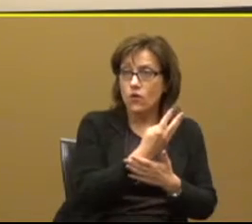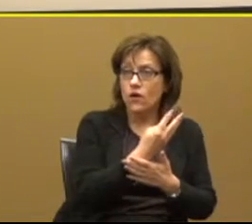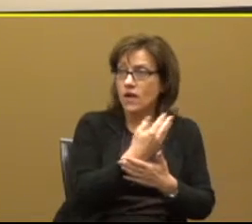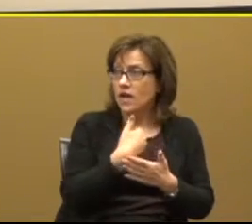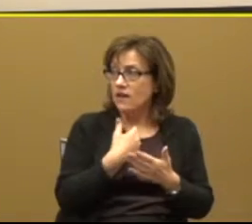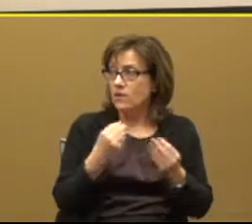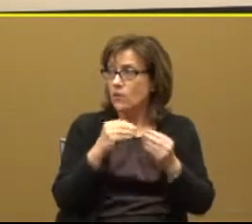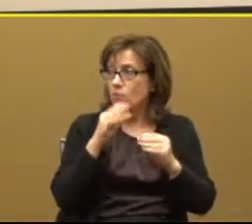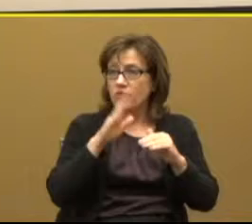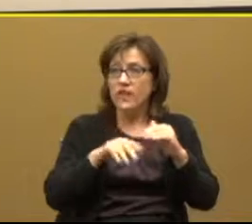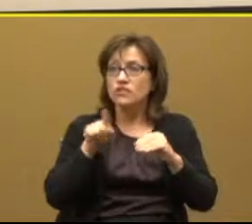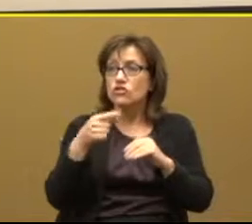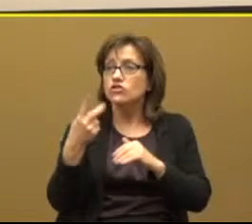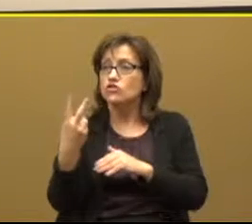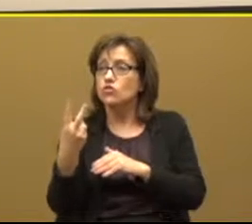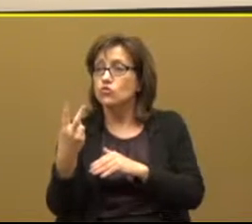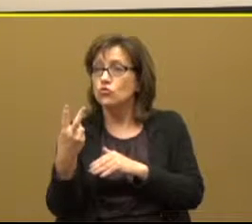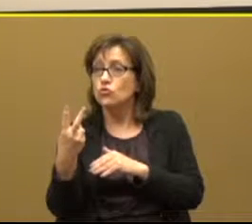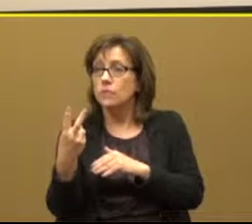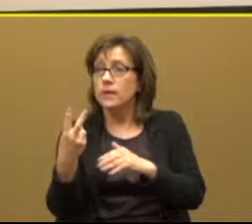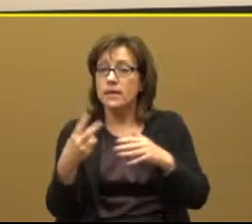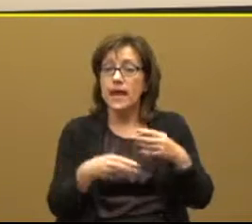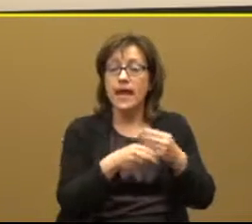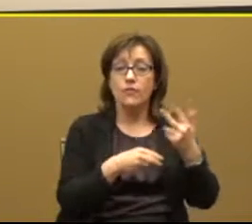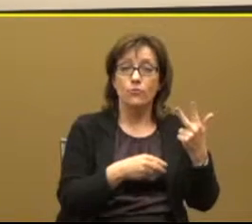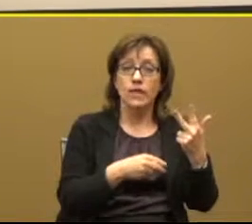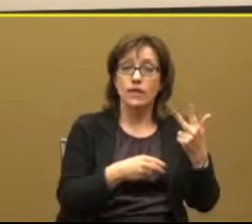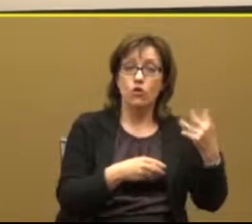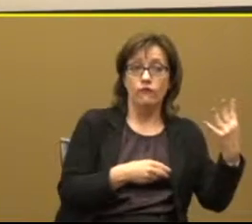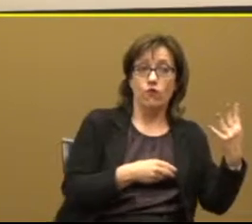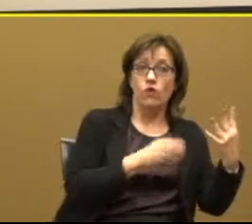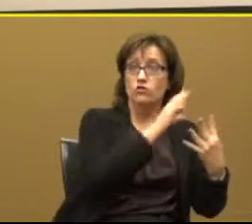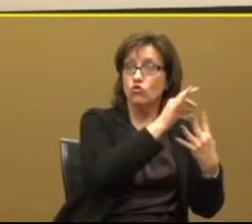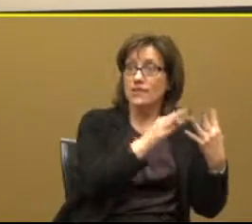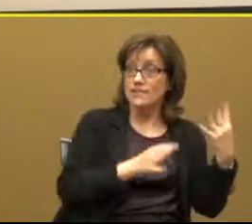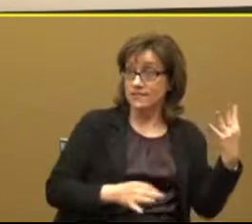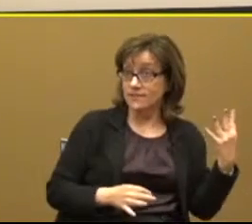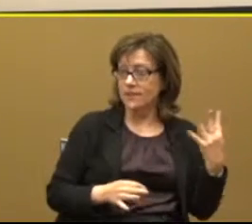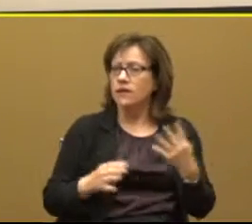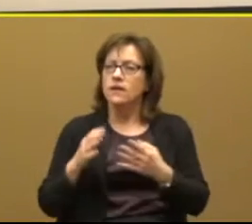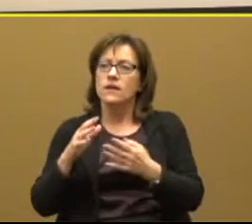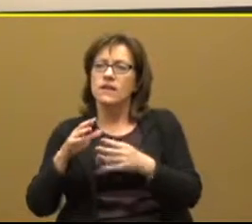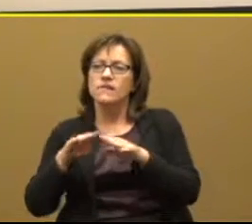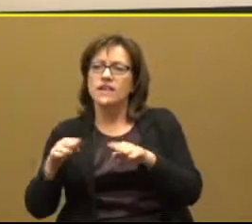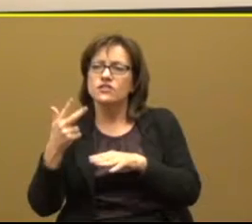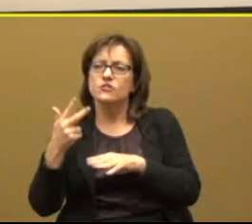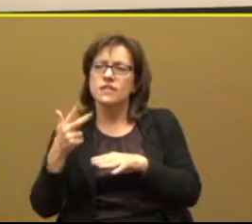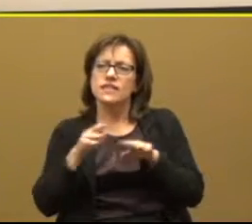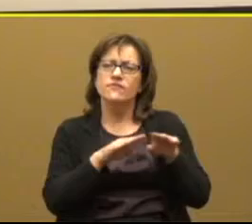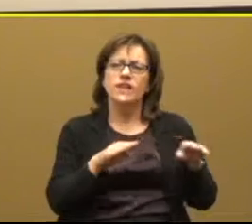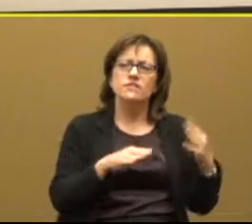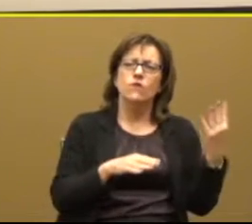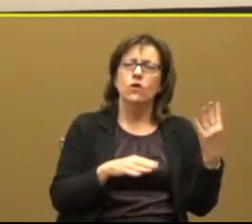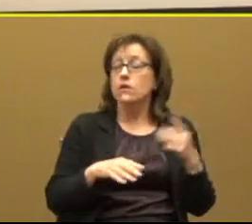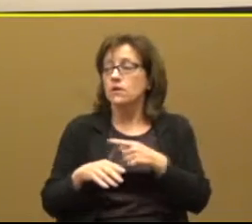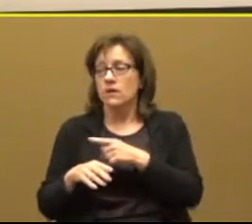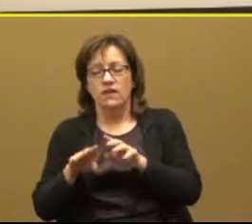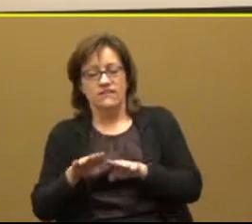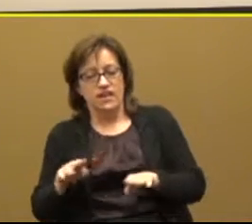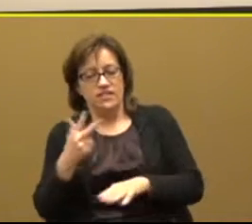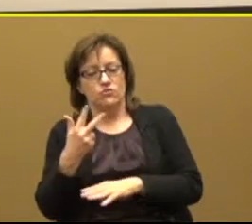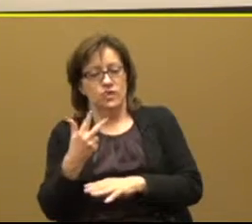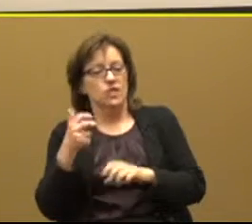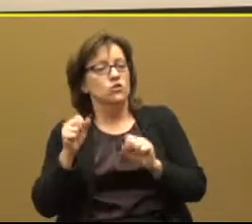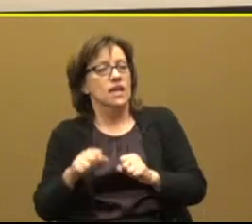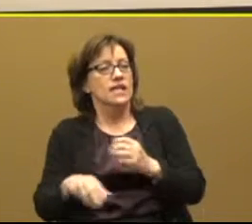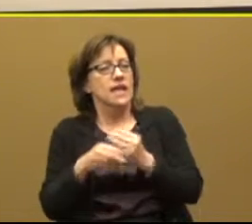more than just 2 choices, where you have like maybe 3 or 4 choices for the pick? Do you do that phase 3 or phase 4? Phase 3, you can